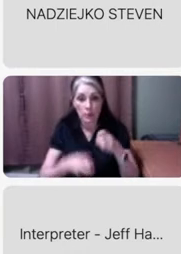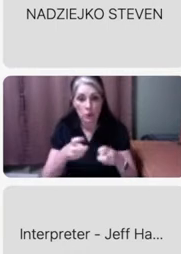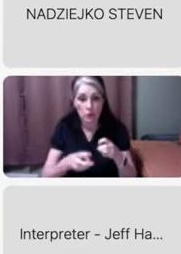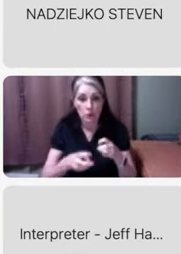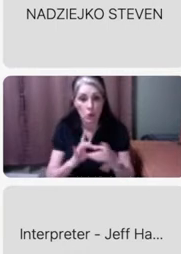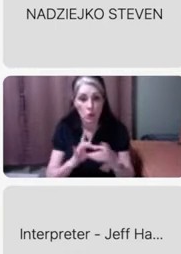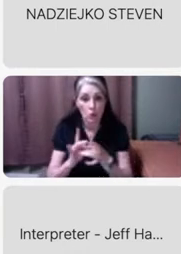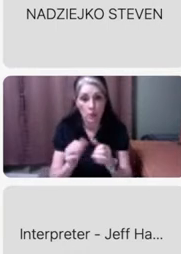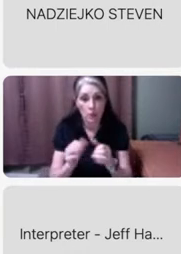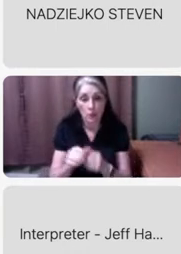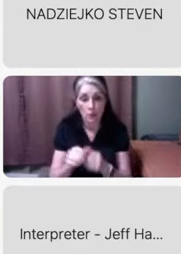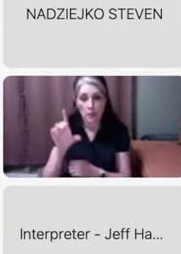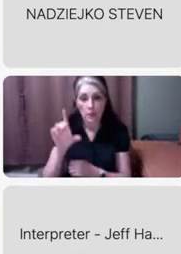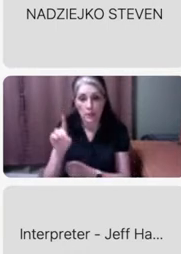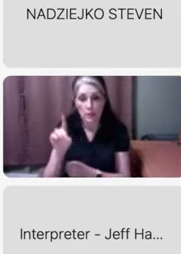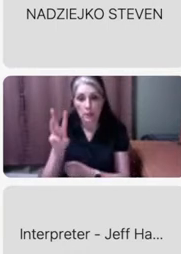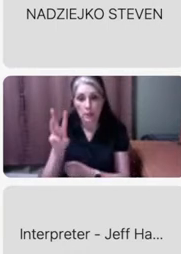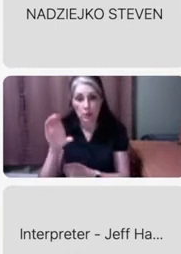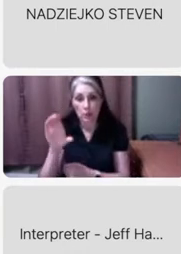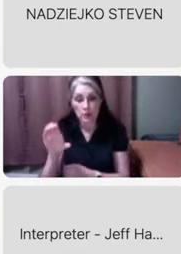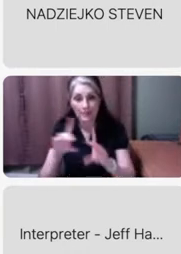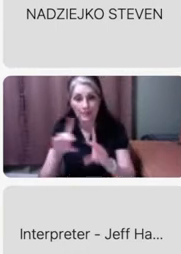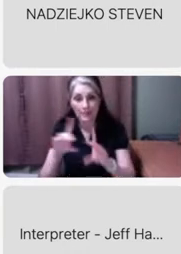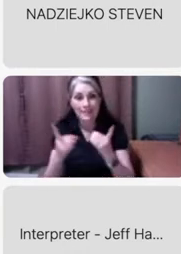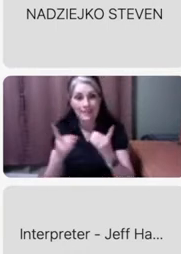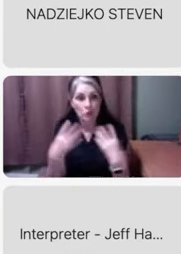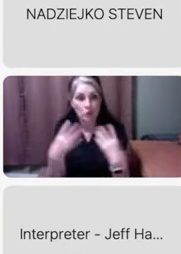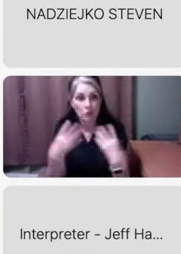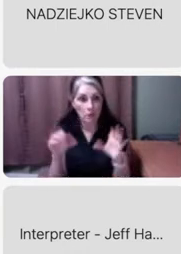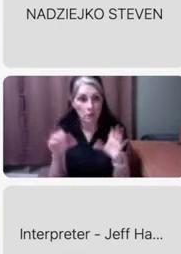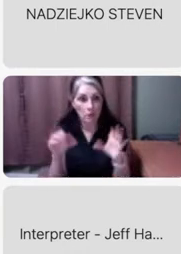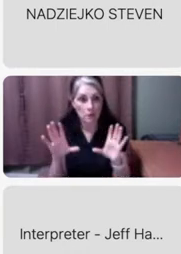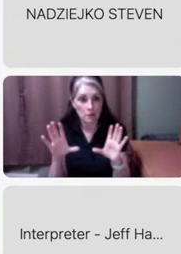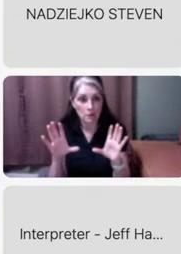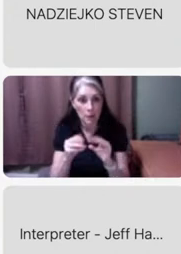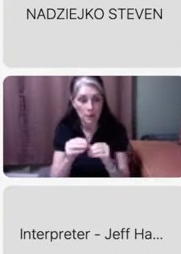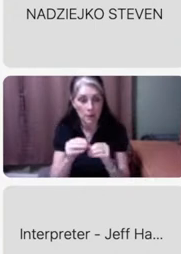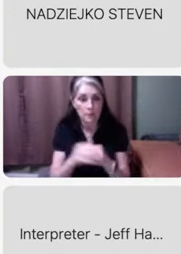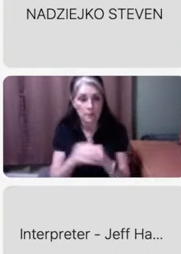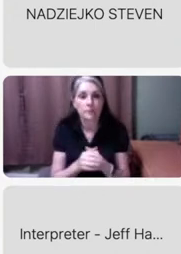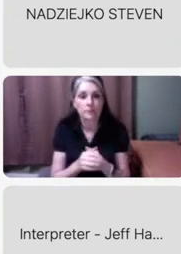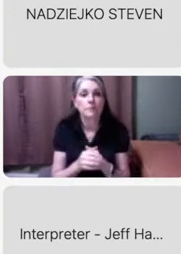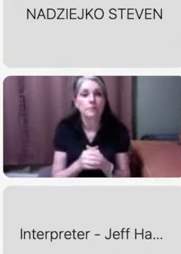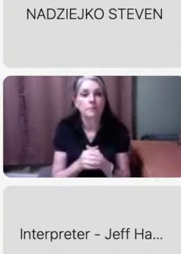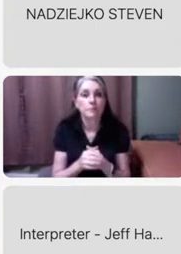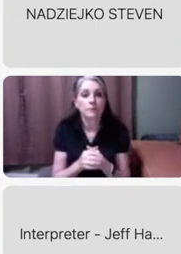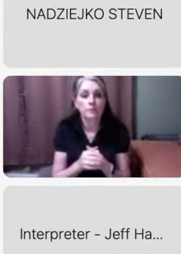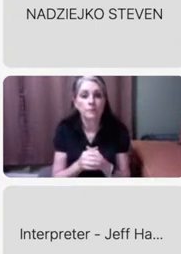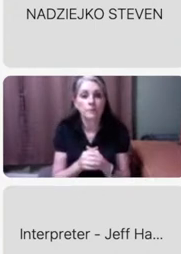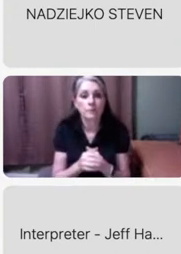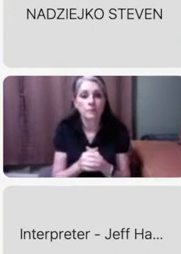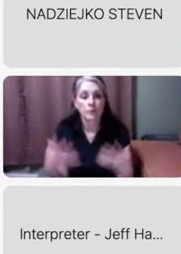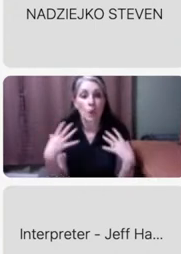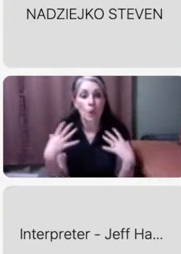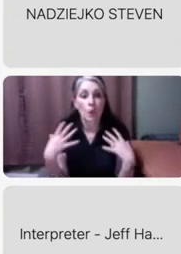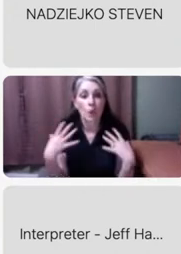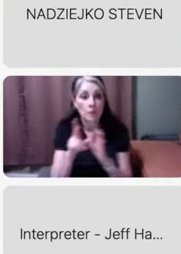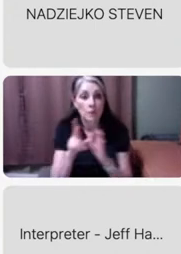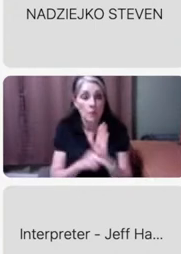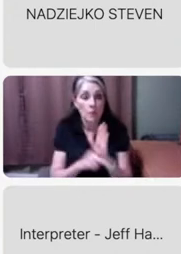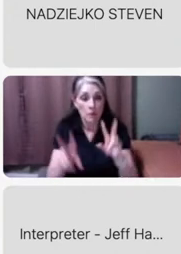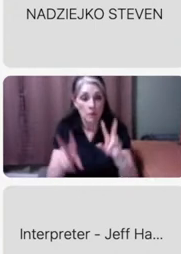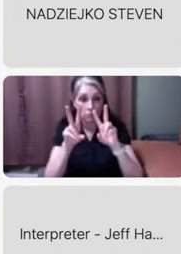wellness committee in the subject heading dating the wellness policy will be assessed and updated as